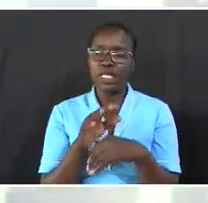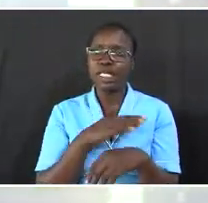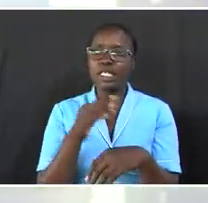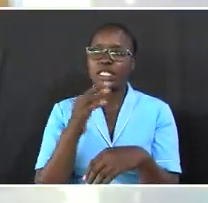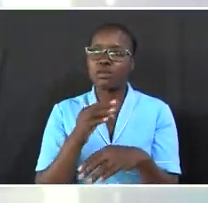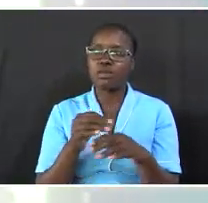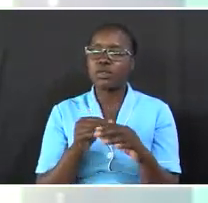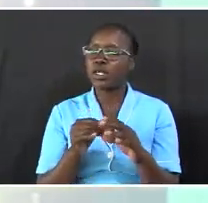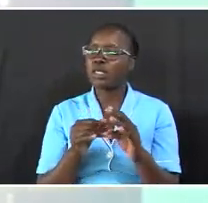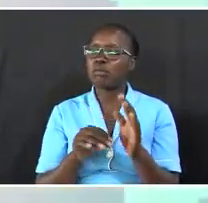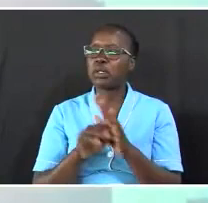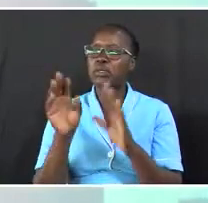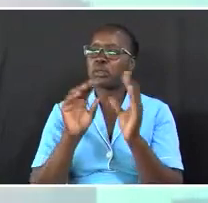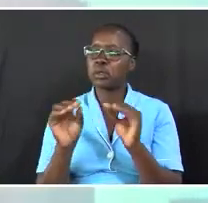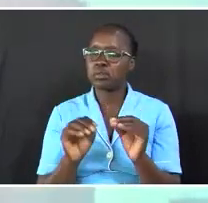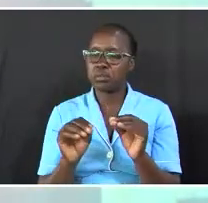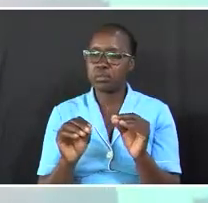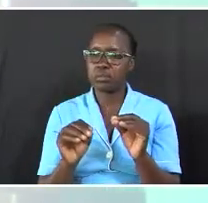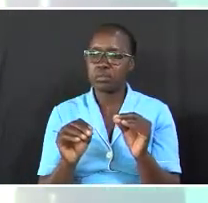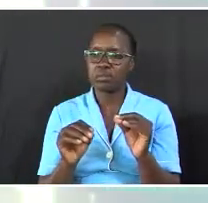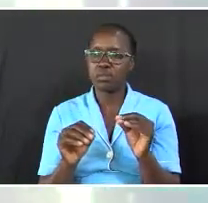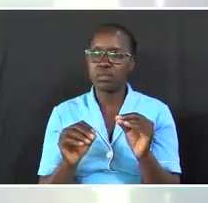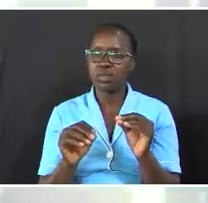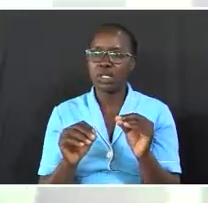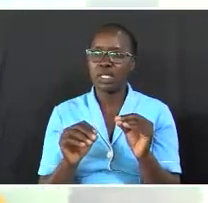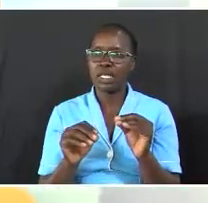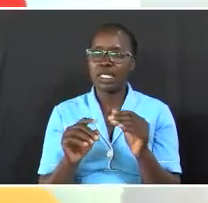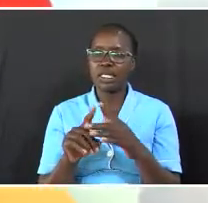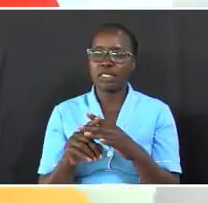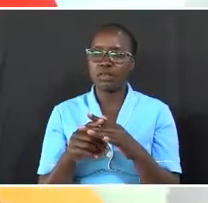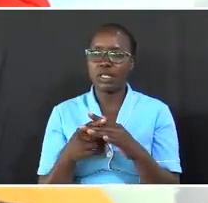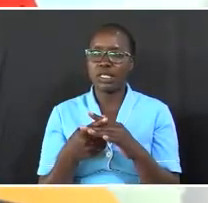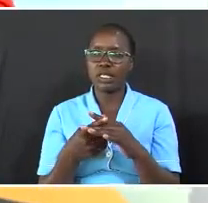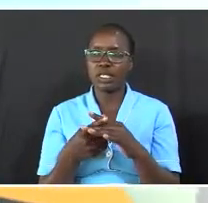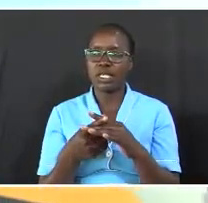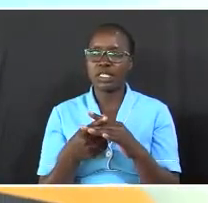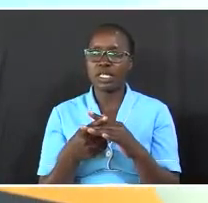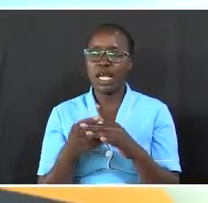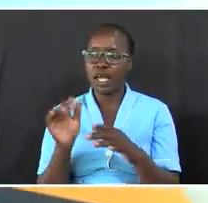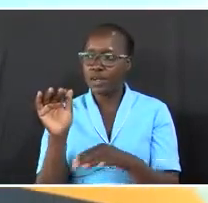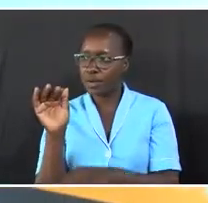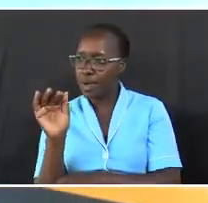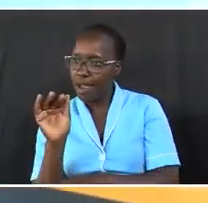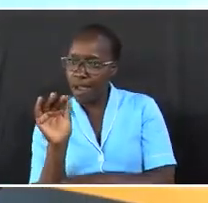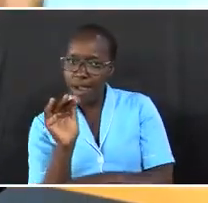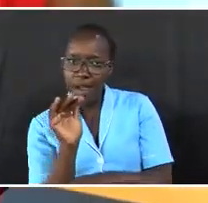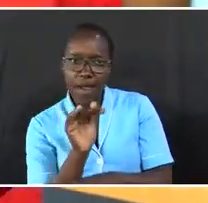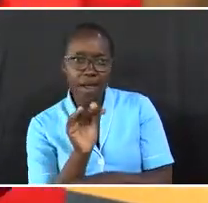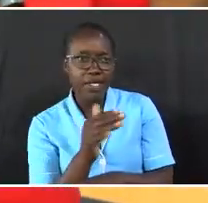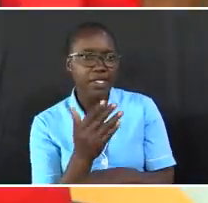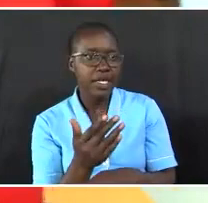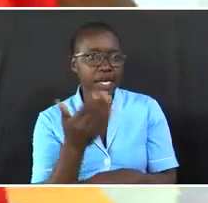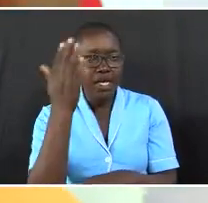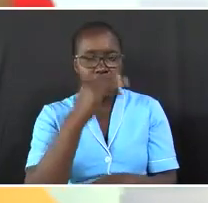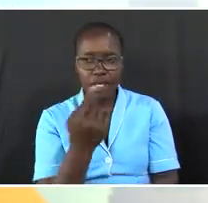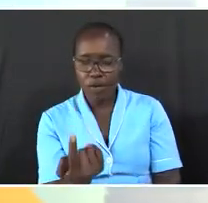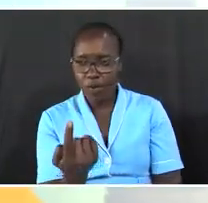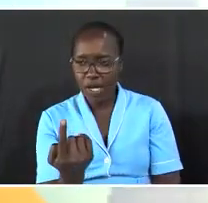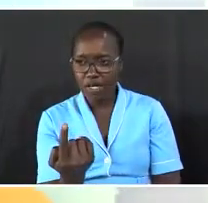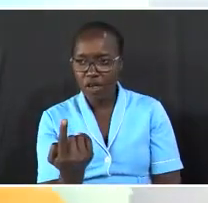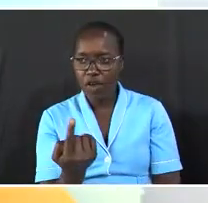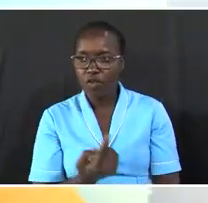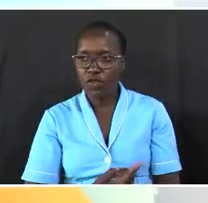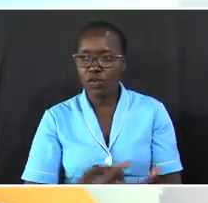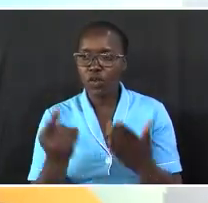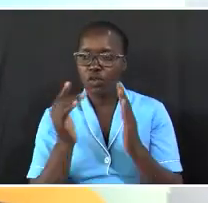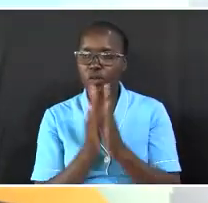Spiritually immature people will begin to ask you questions. And on day one of this week